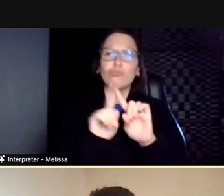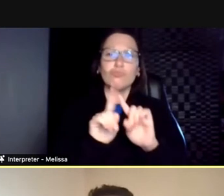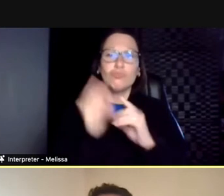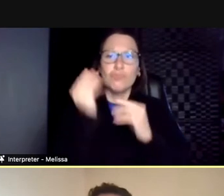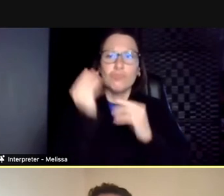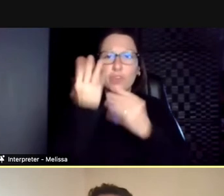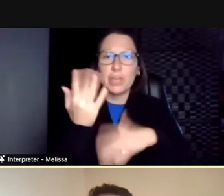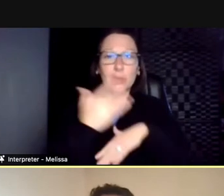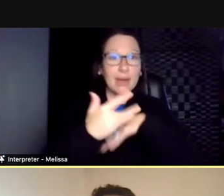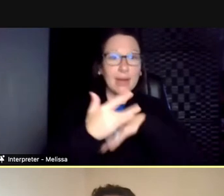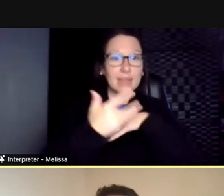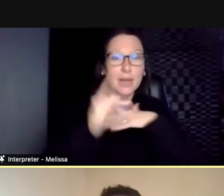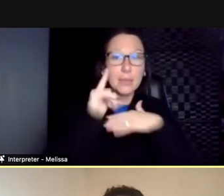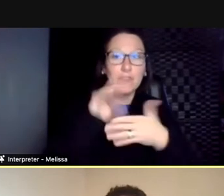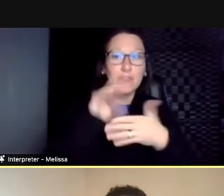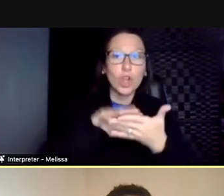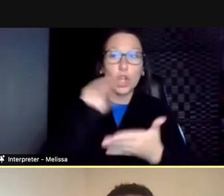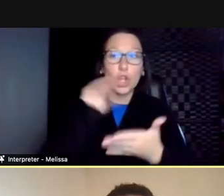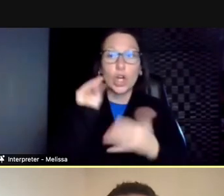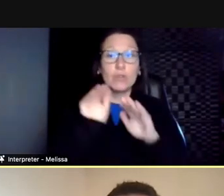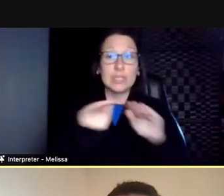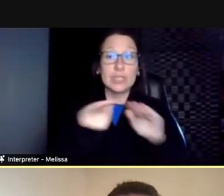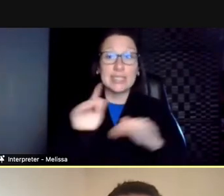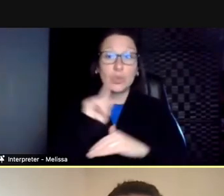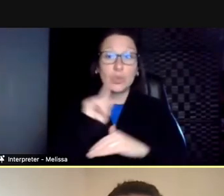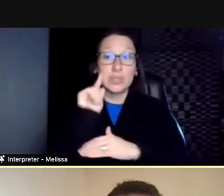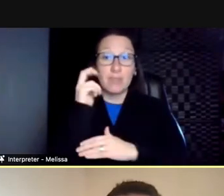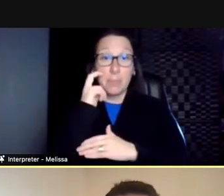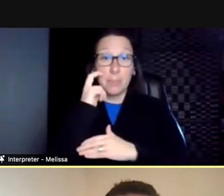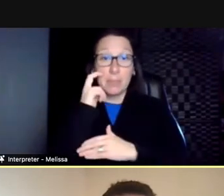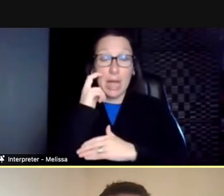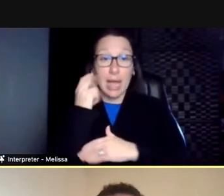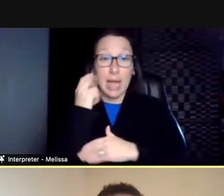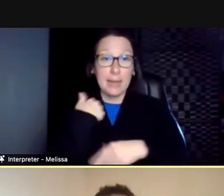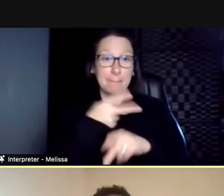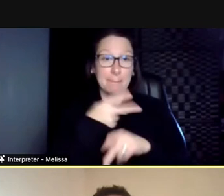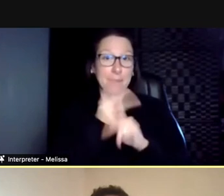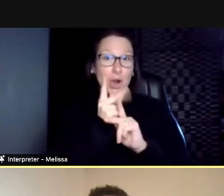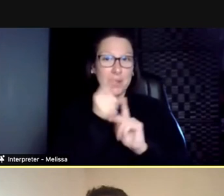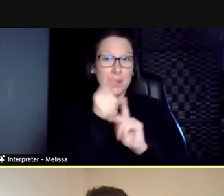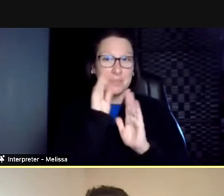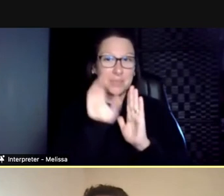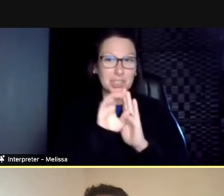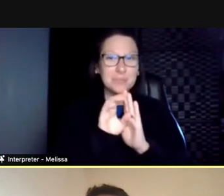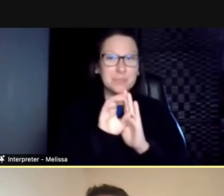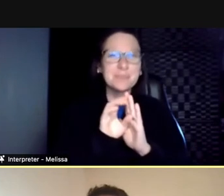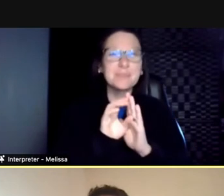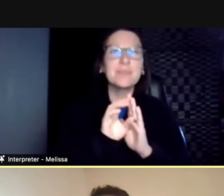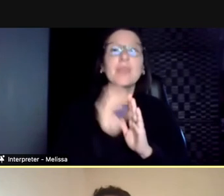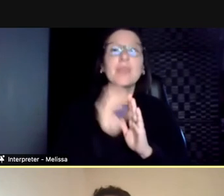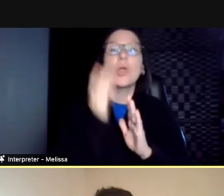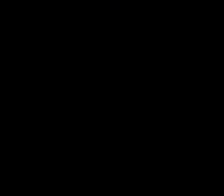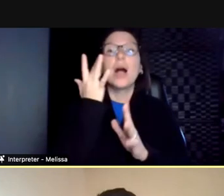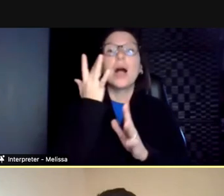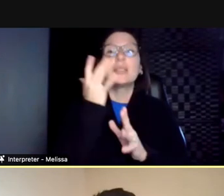for learning for kids who are deafblind. And I borrowed this graphic from them because I think it